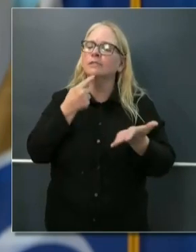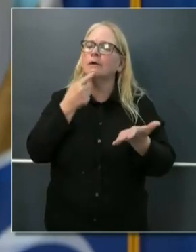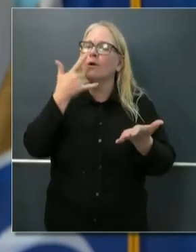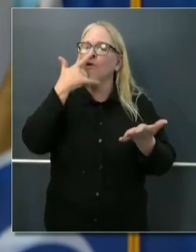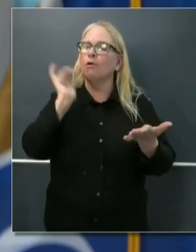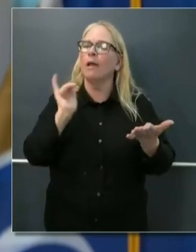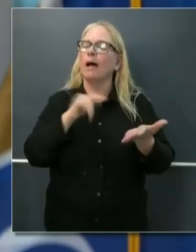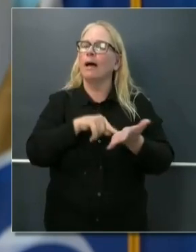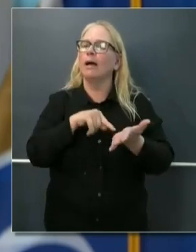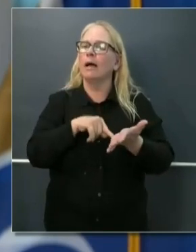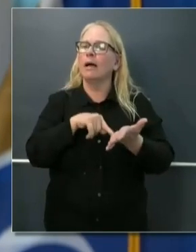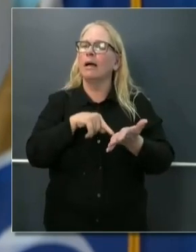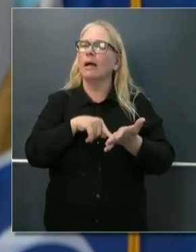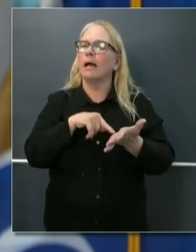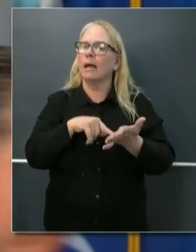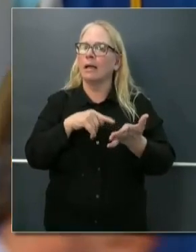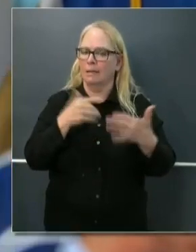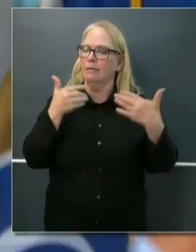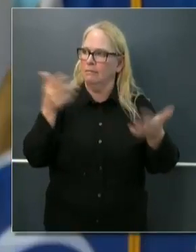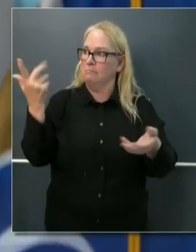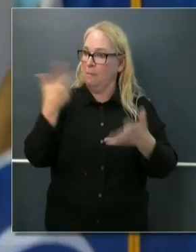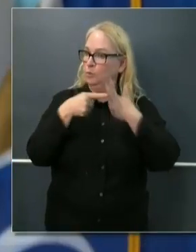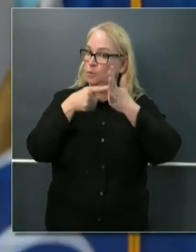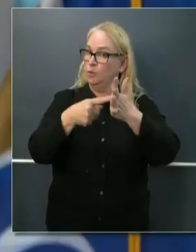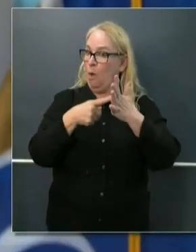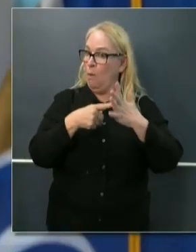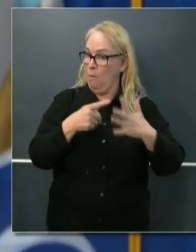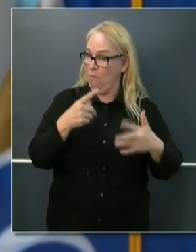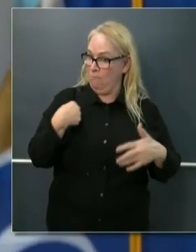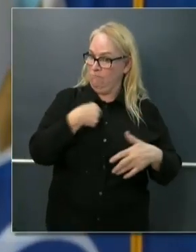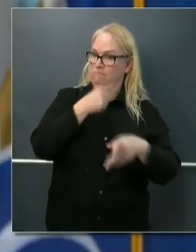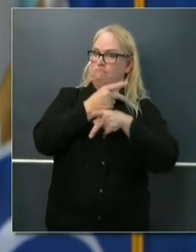as we march forward into the future.